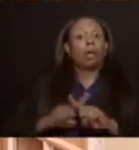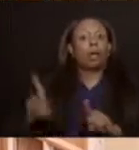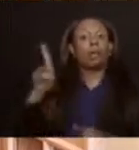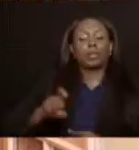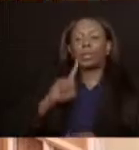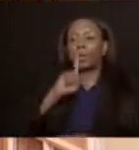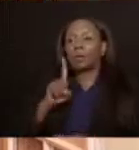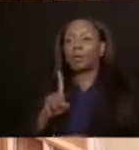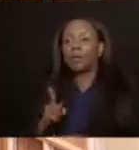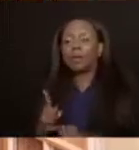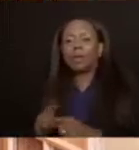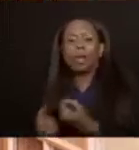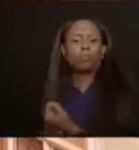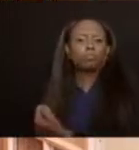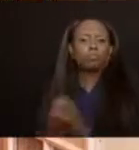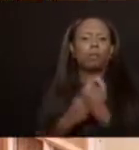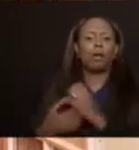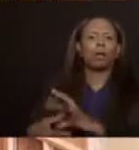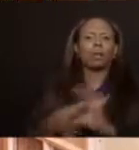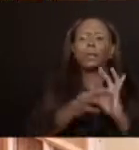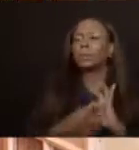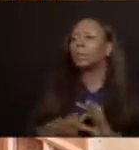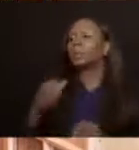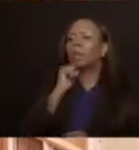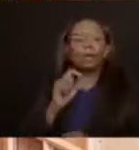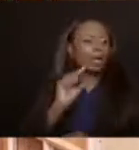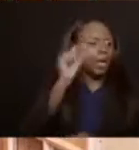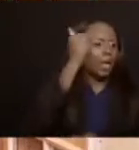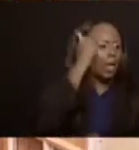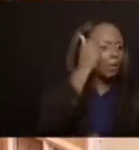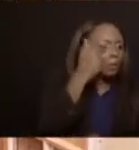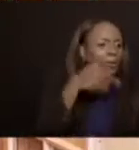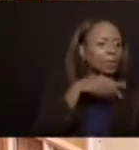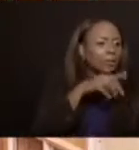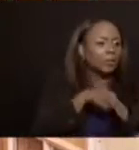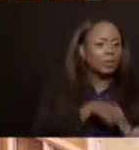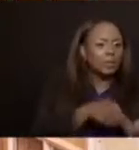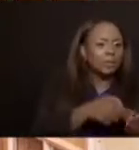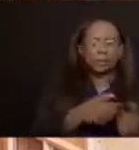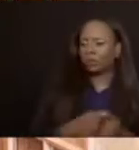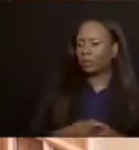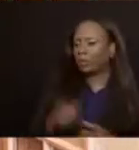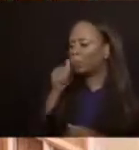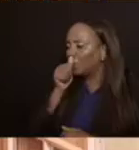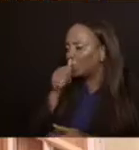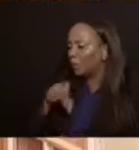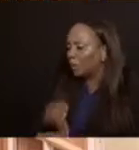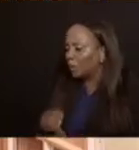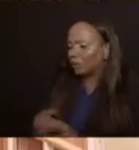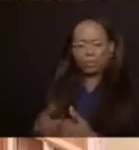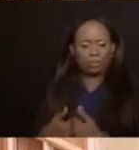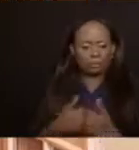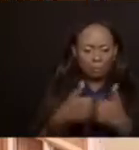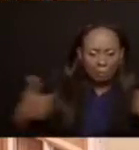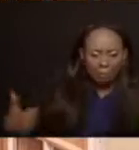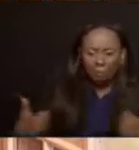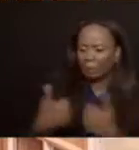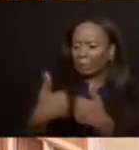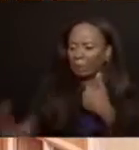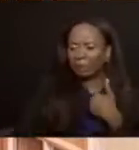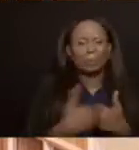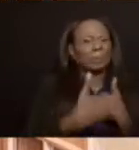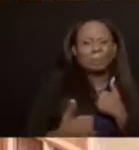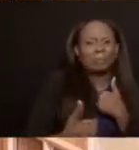is not a case of public sector doctors or public sector nurses or governments alone trying to face. This is a national